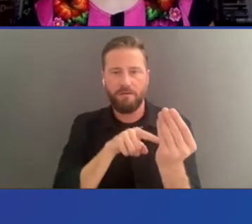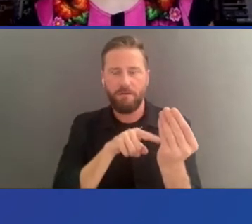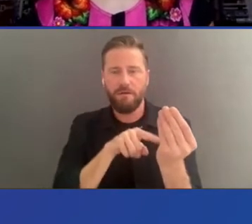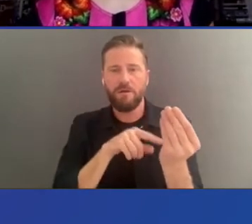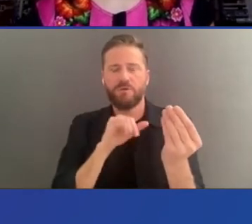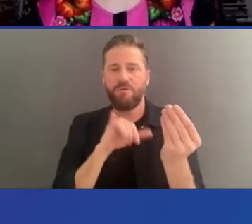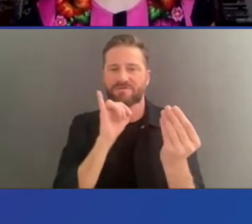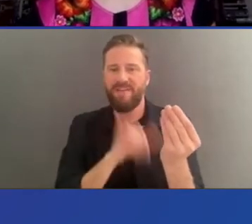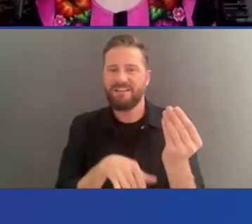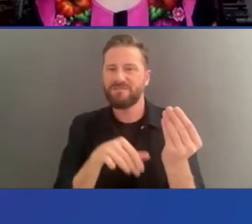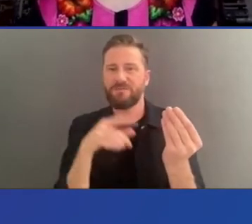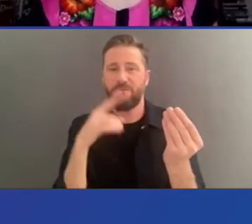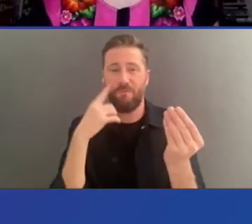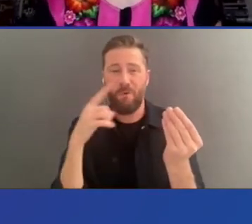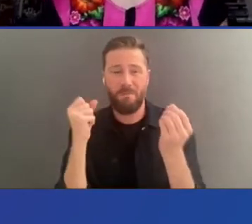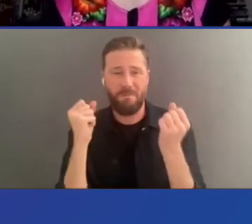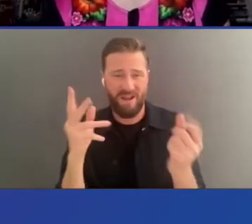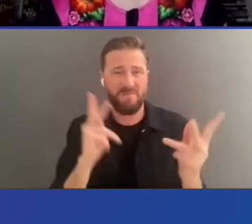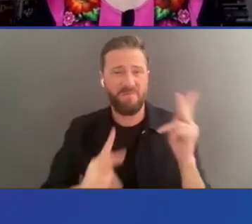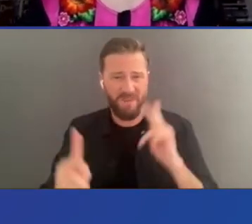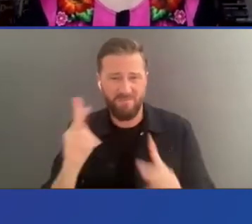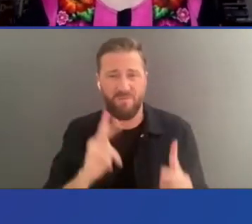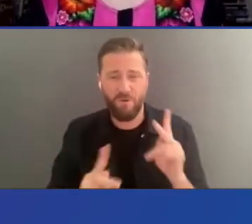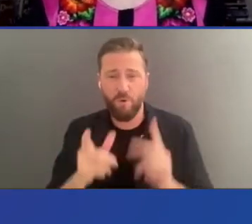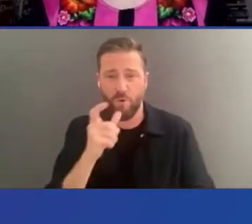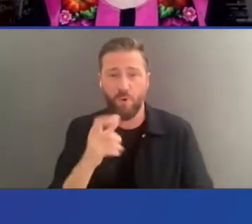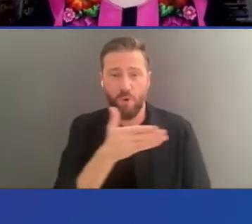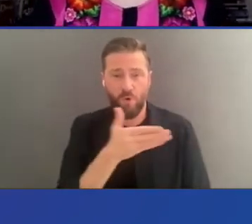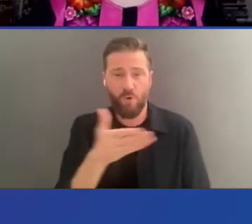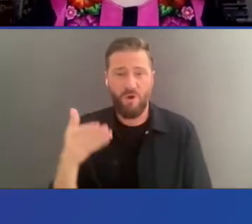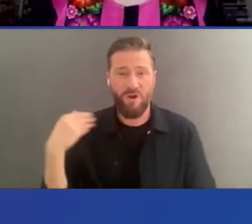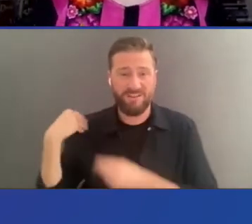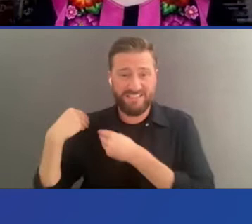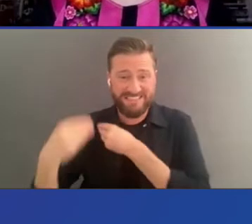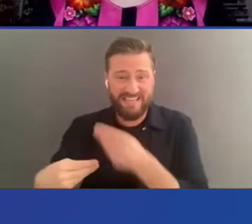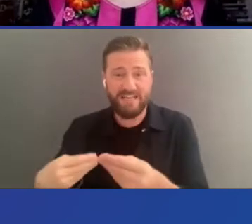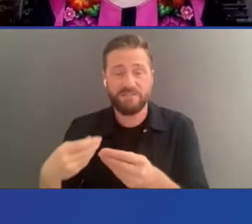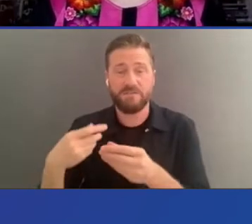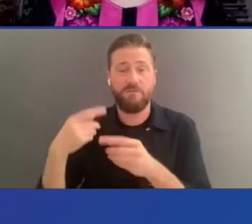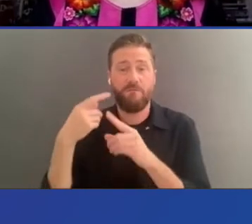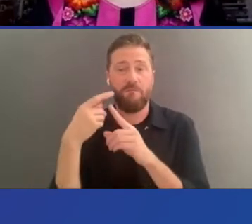also for many people who are descendants of